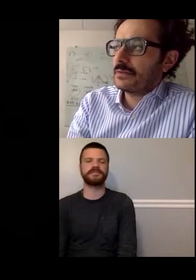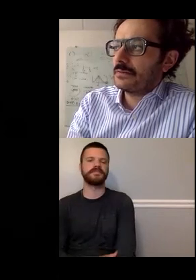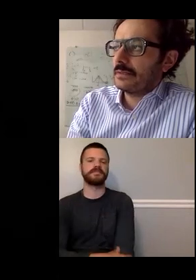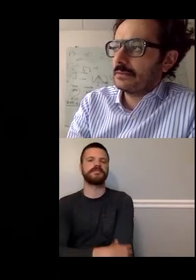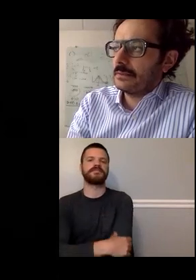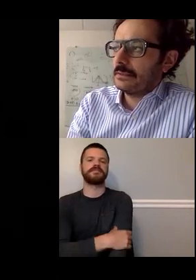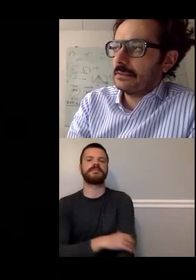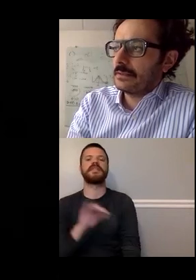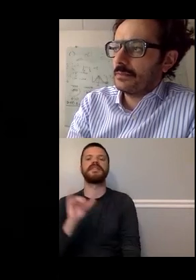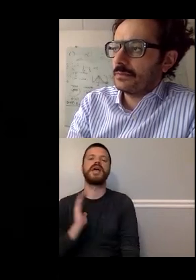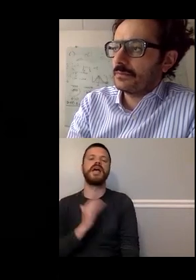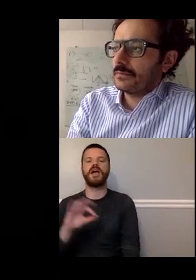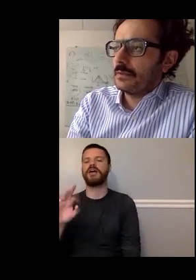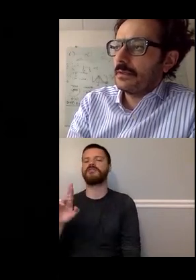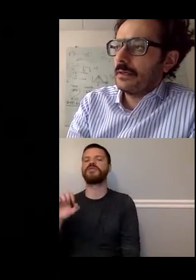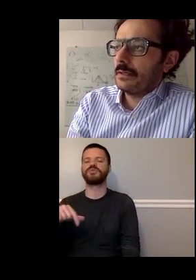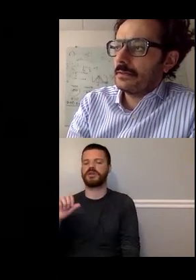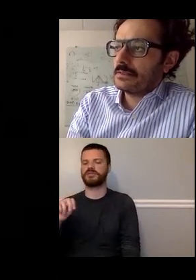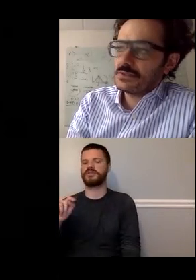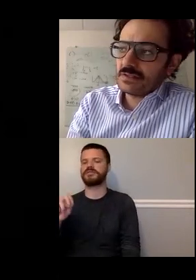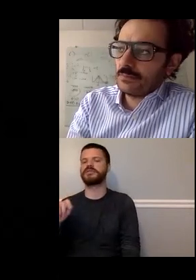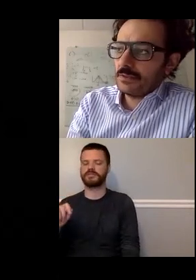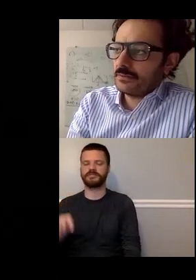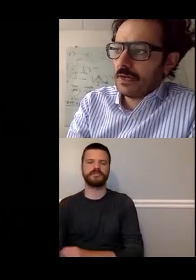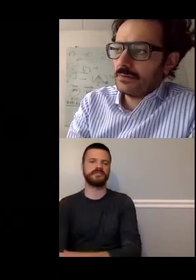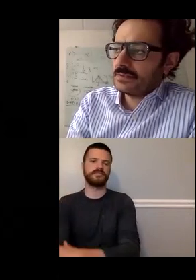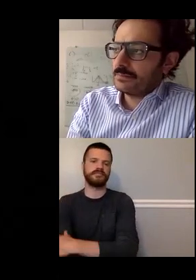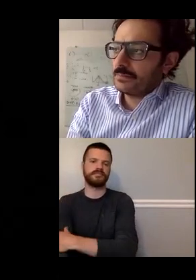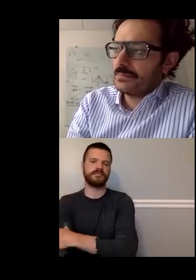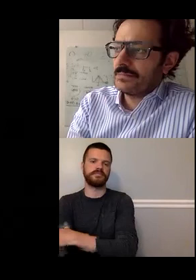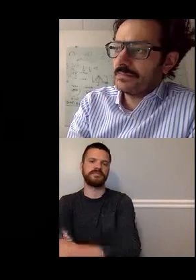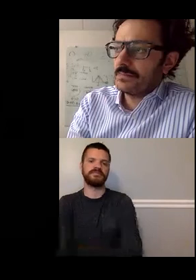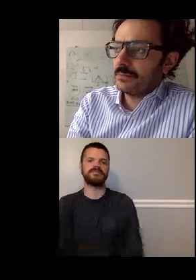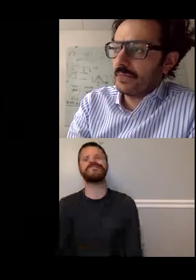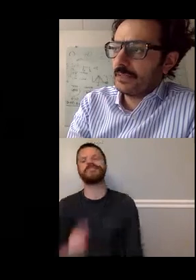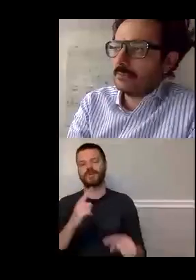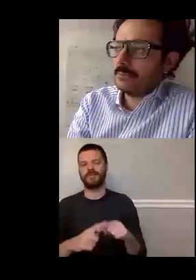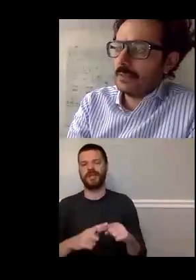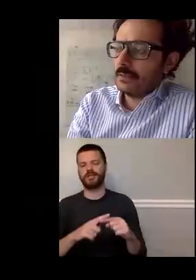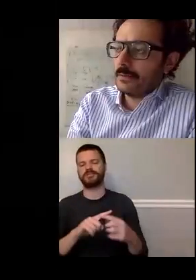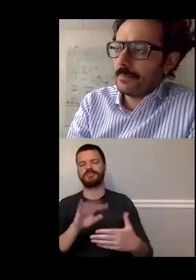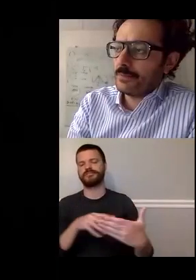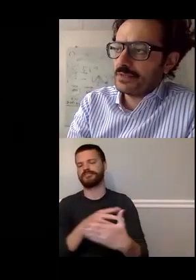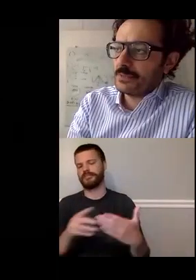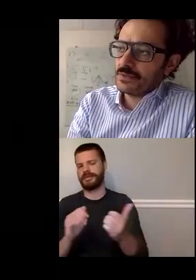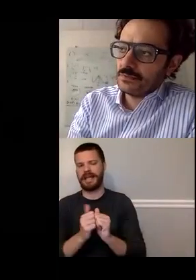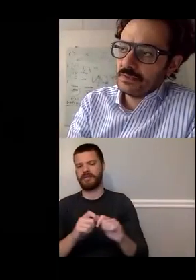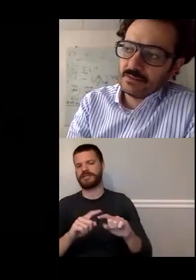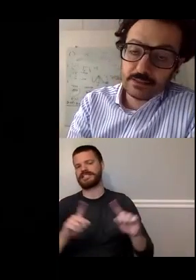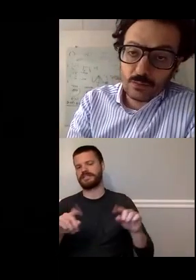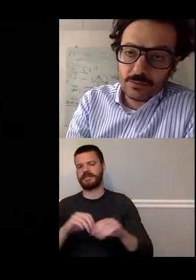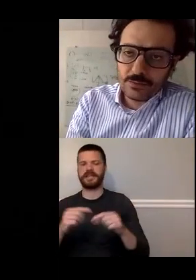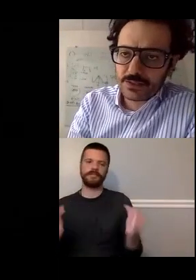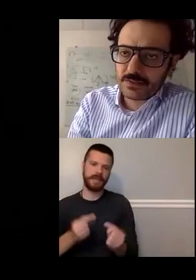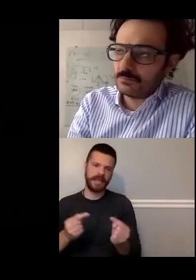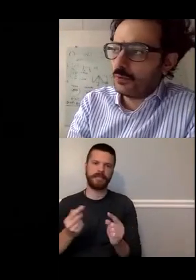frequency content in the accumbens. And this is just a plot of how these groups differed in pain perception. So definitely